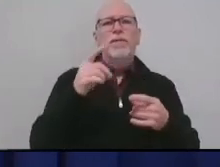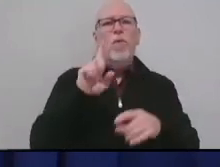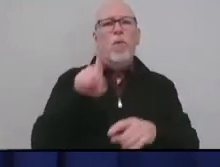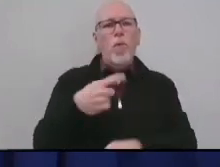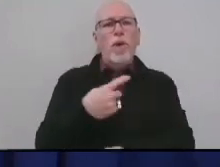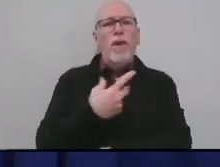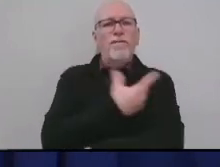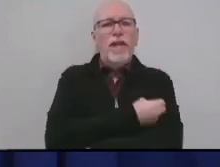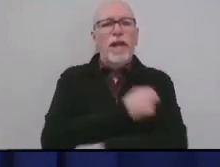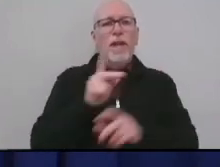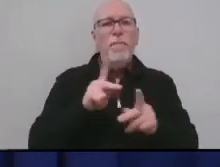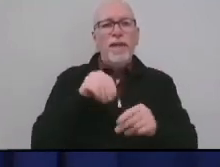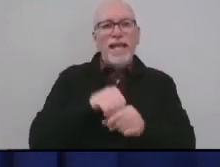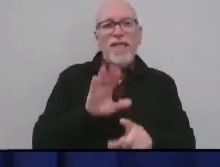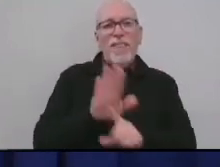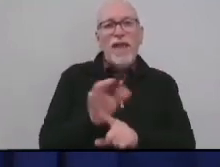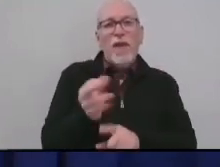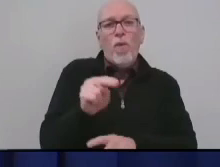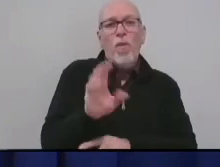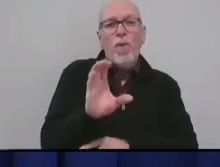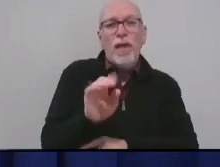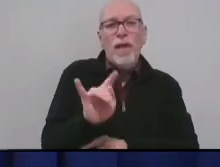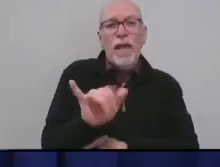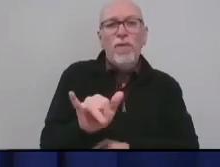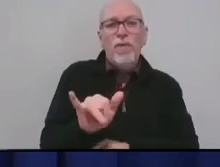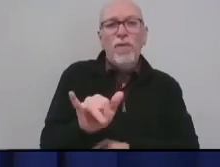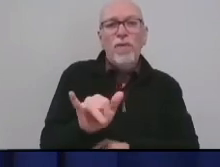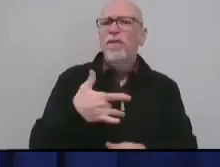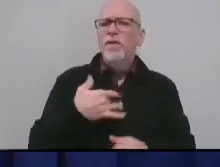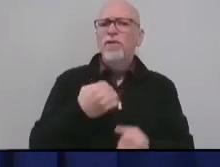own county. We really feel strongly that